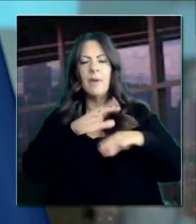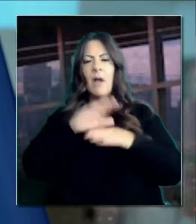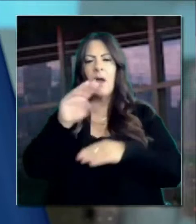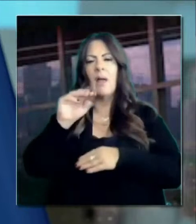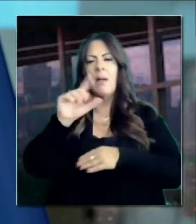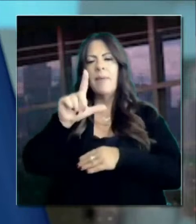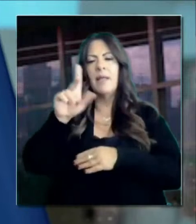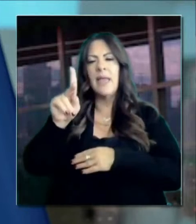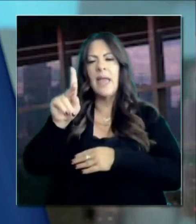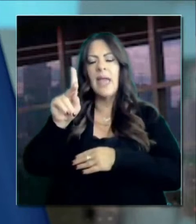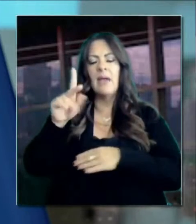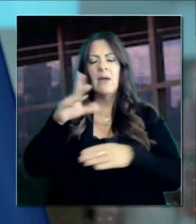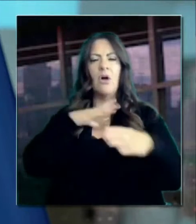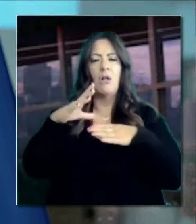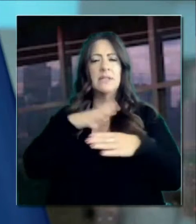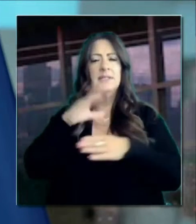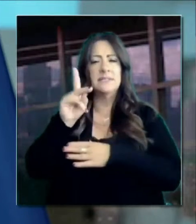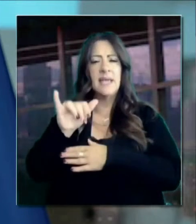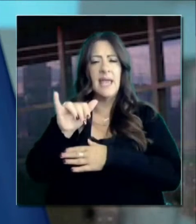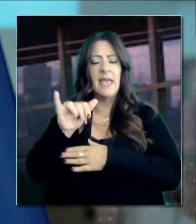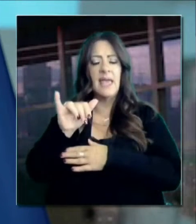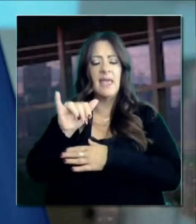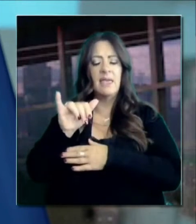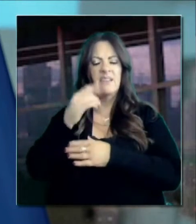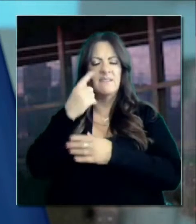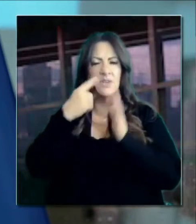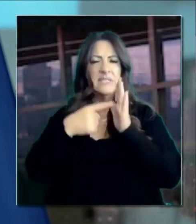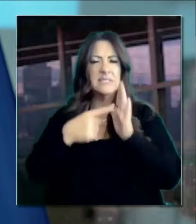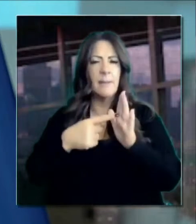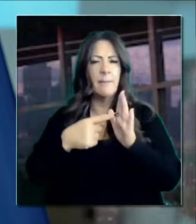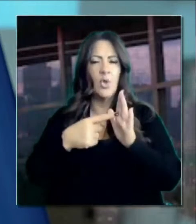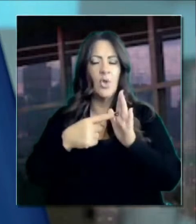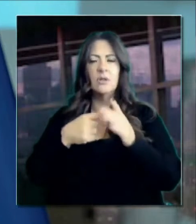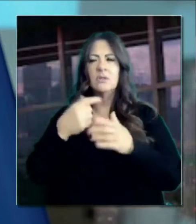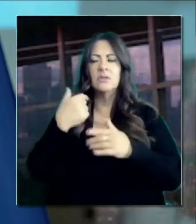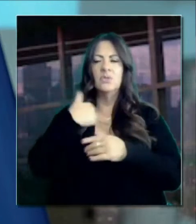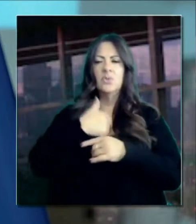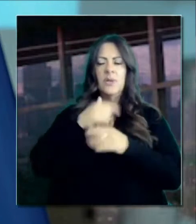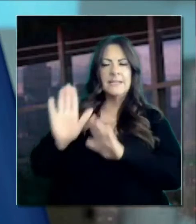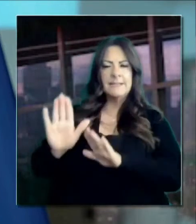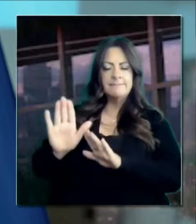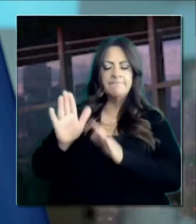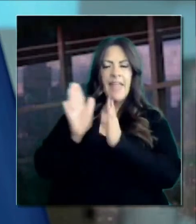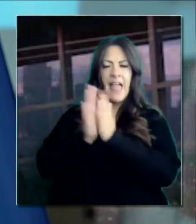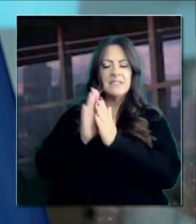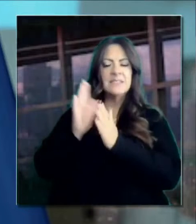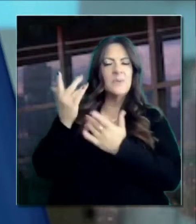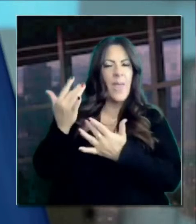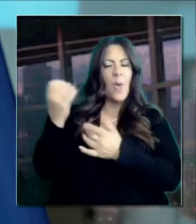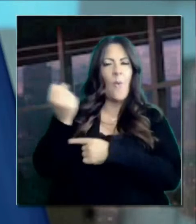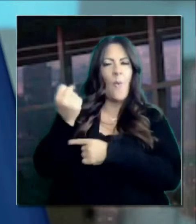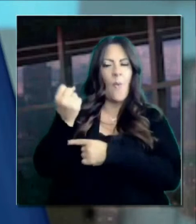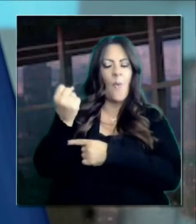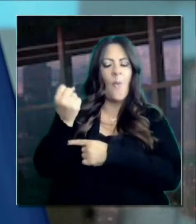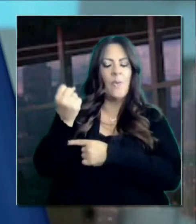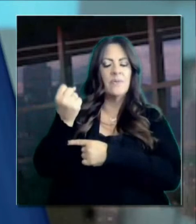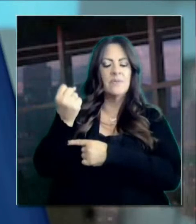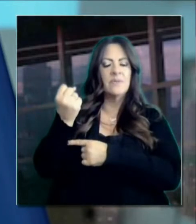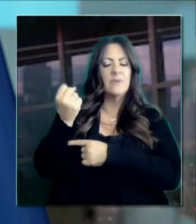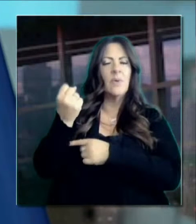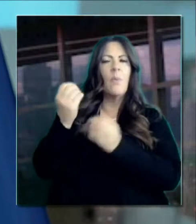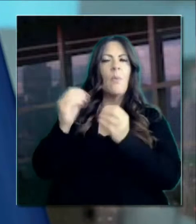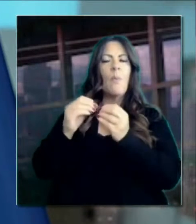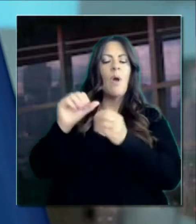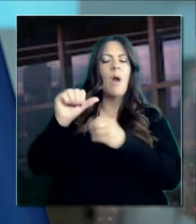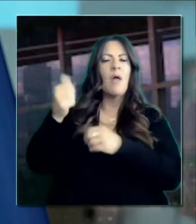holiday weekend. And so we worked with them to delay actually a day or so to make sure that that data